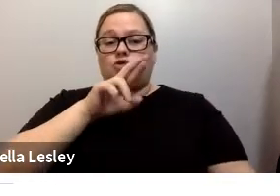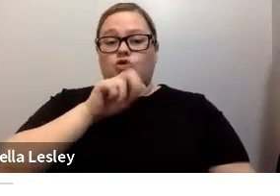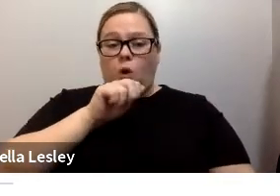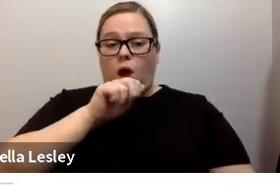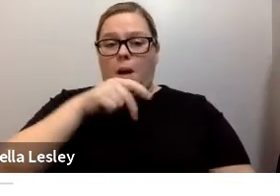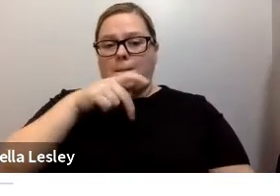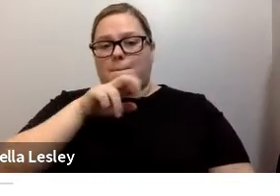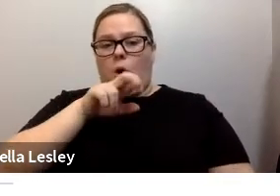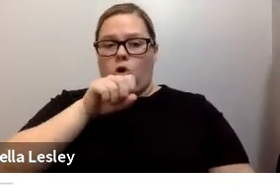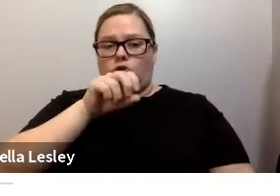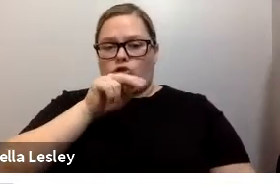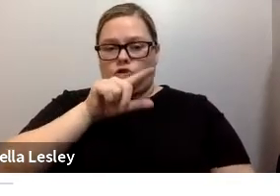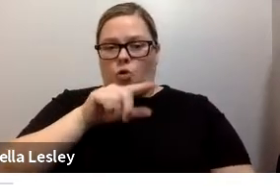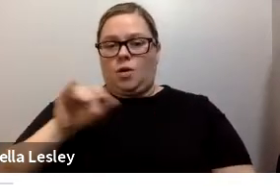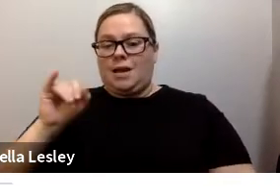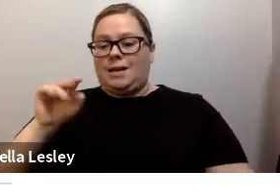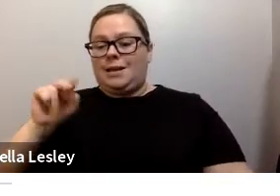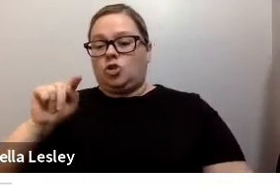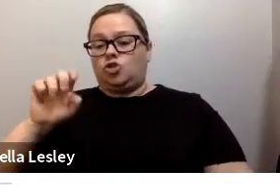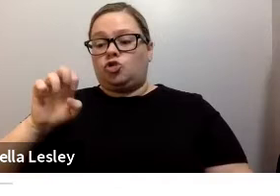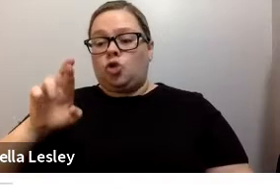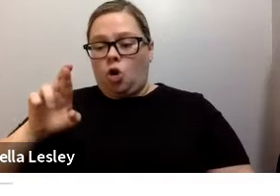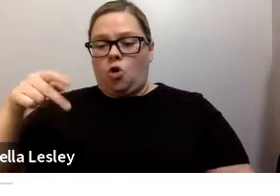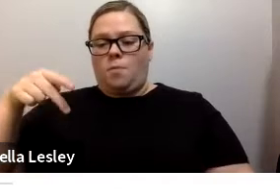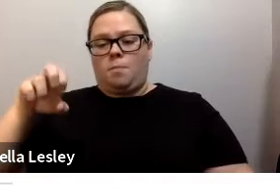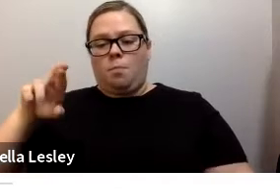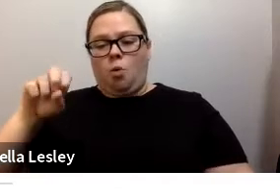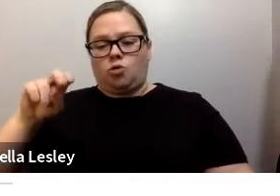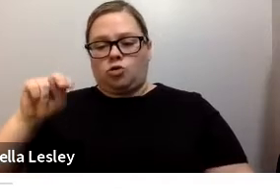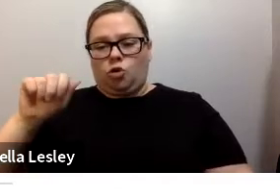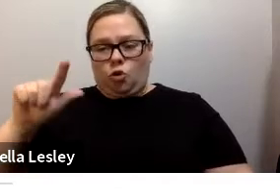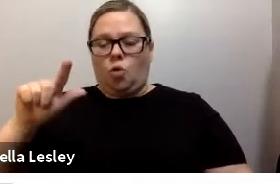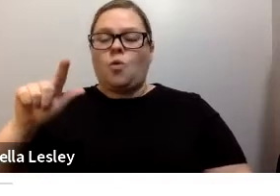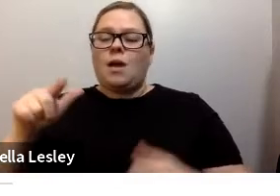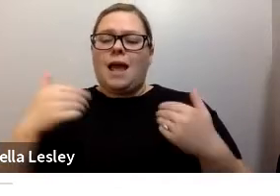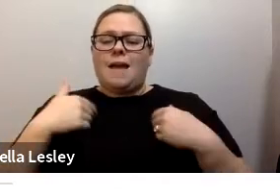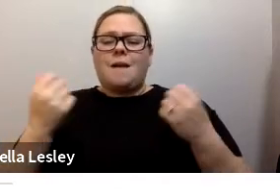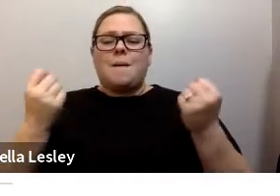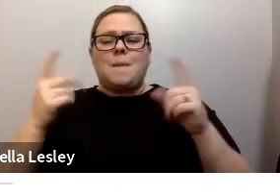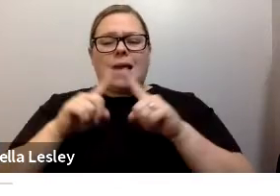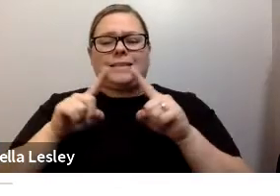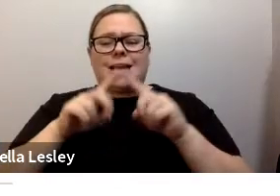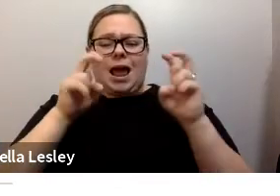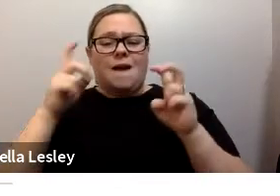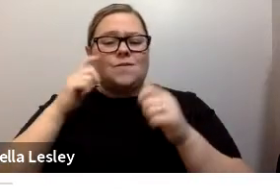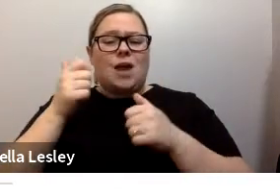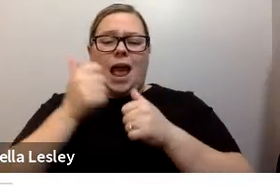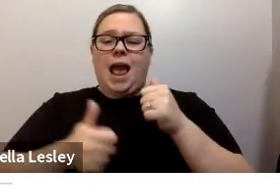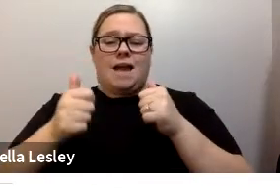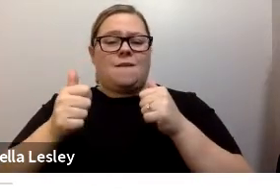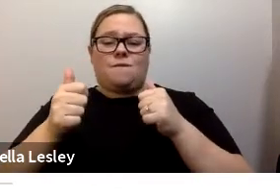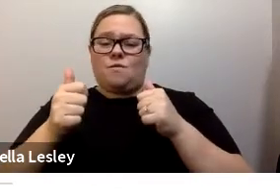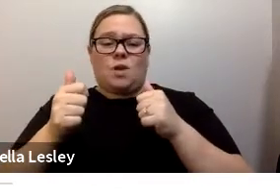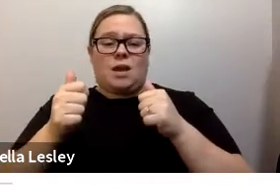And as Dr. Fulber-Pratt mentioned, you know, there are a lot of issues in every area or every domain of the socio-ecological